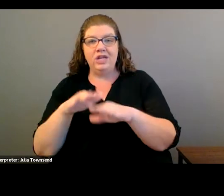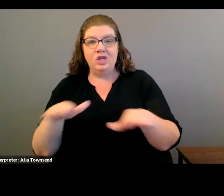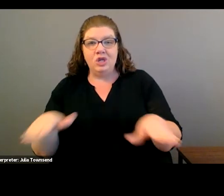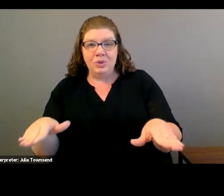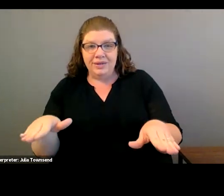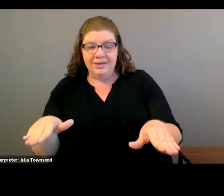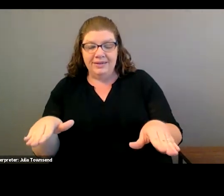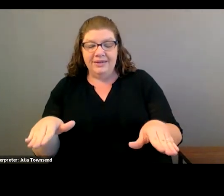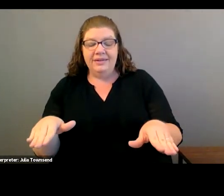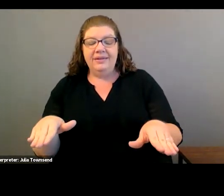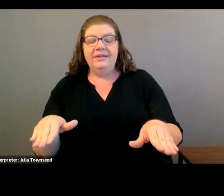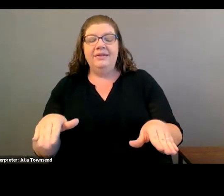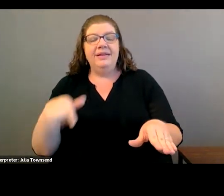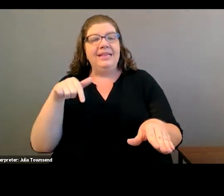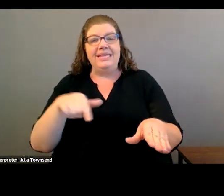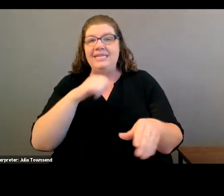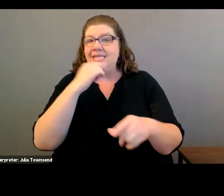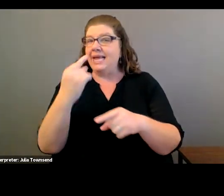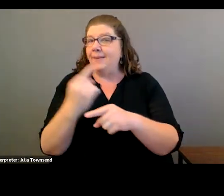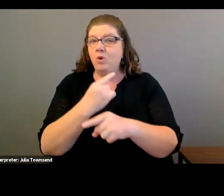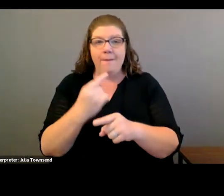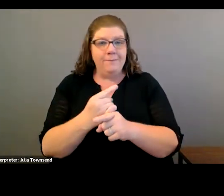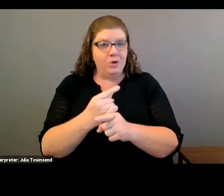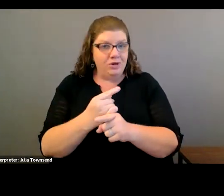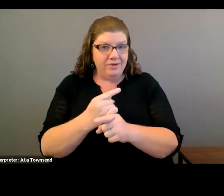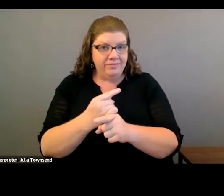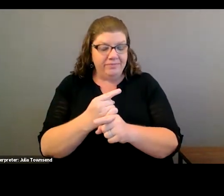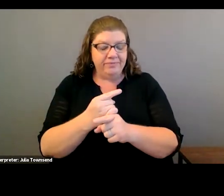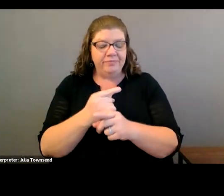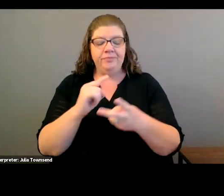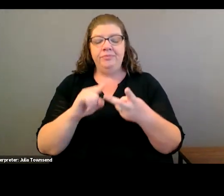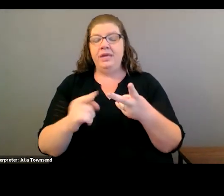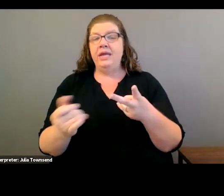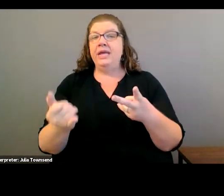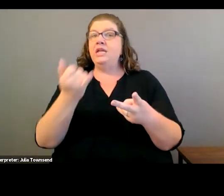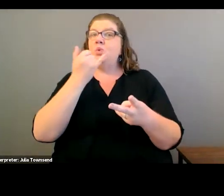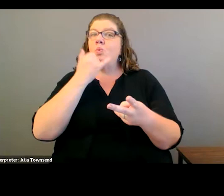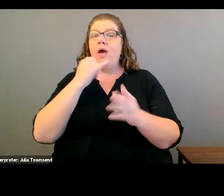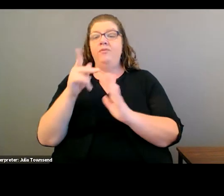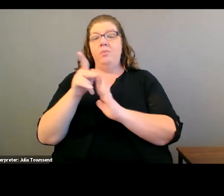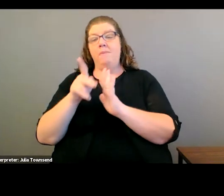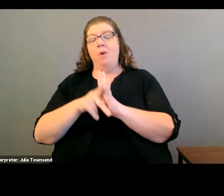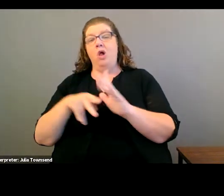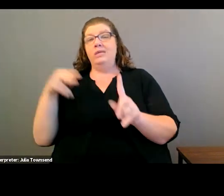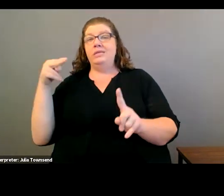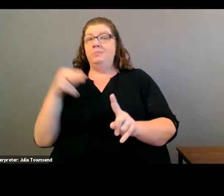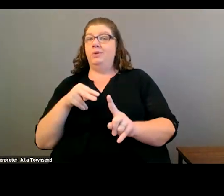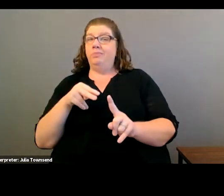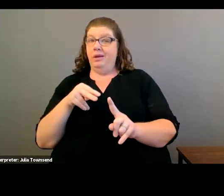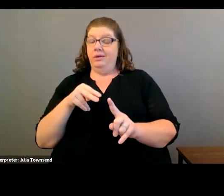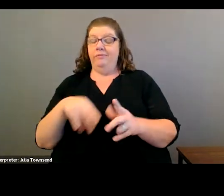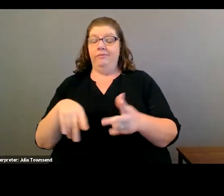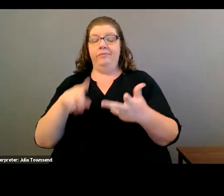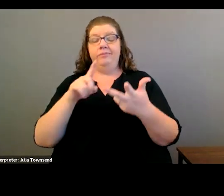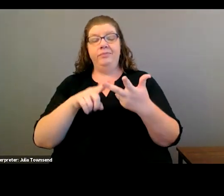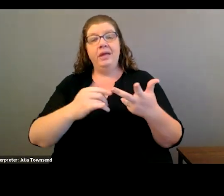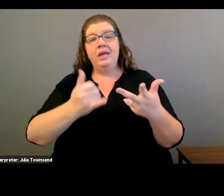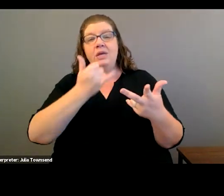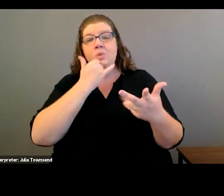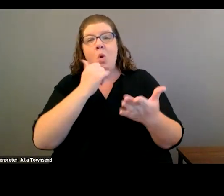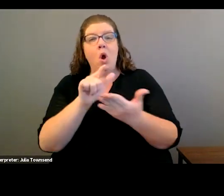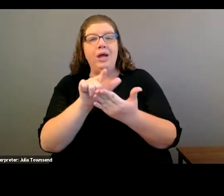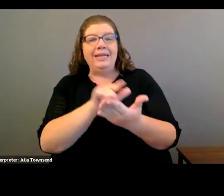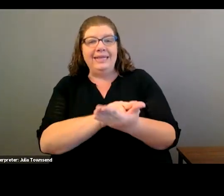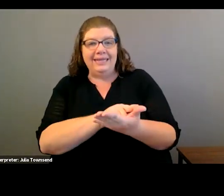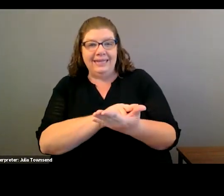This is improper. It's wrong from a policy point of view, and it is wrong legally.